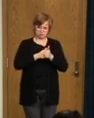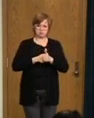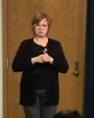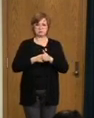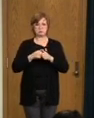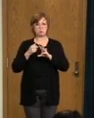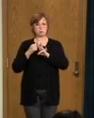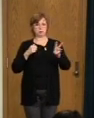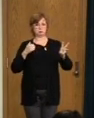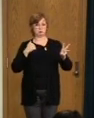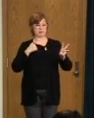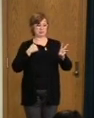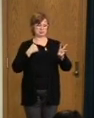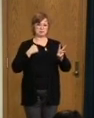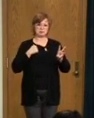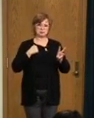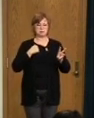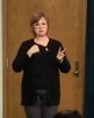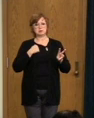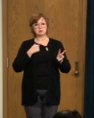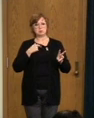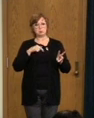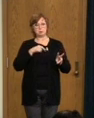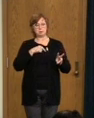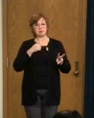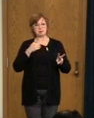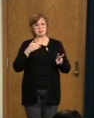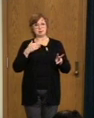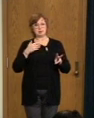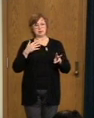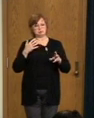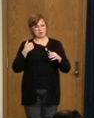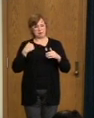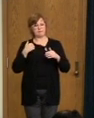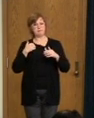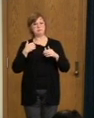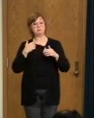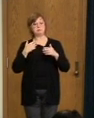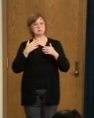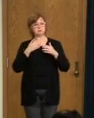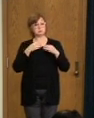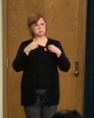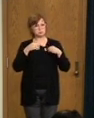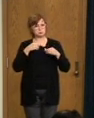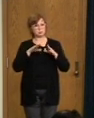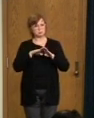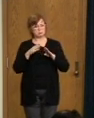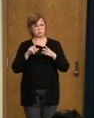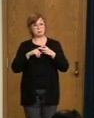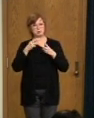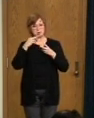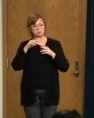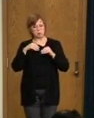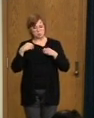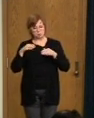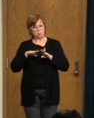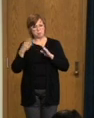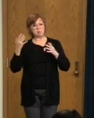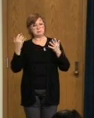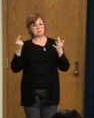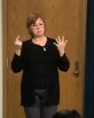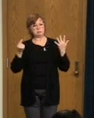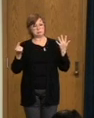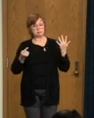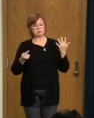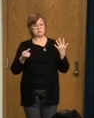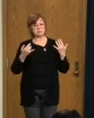Western Canada, we have as much of our economy, as much of our communities open as any other place in Western Canada, and